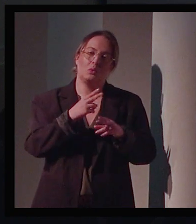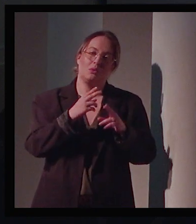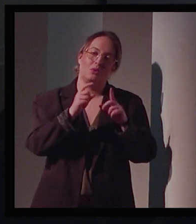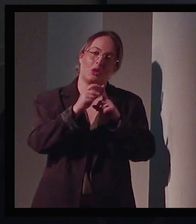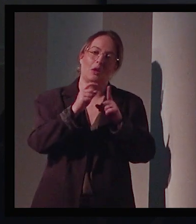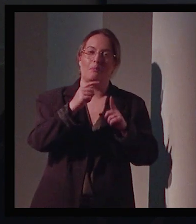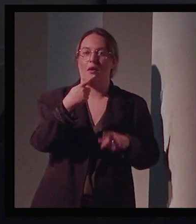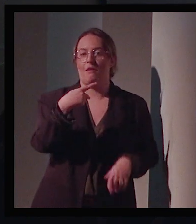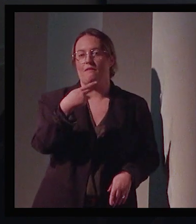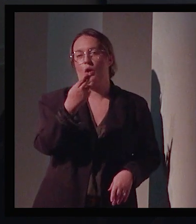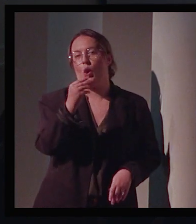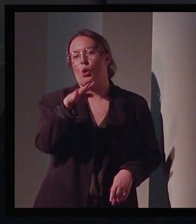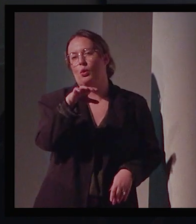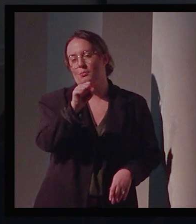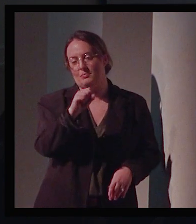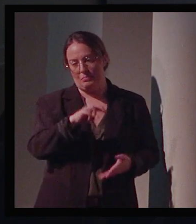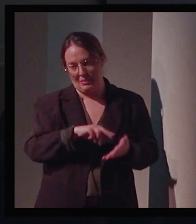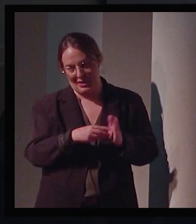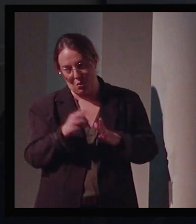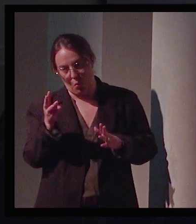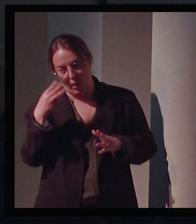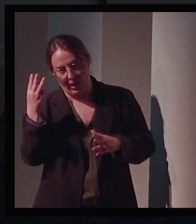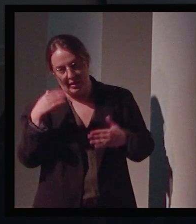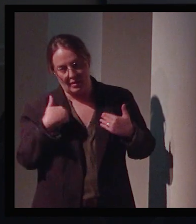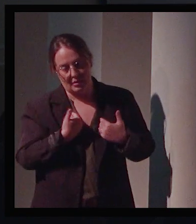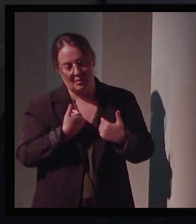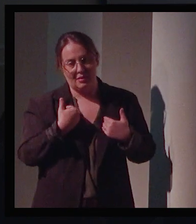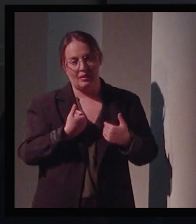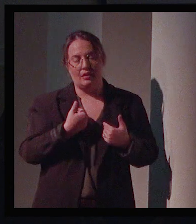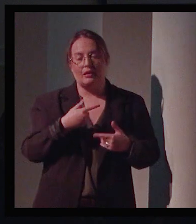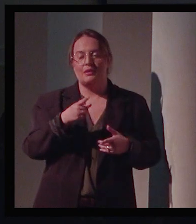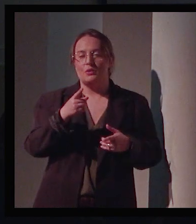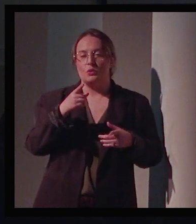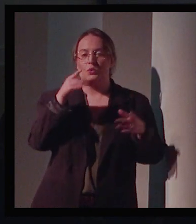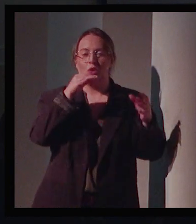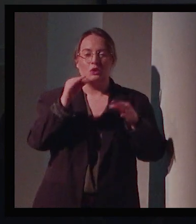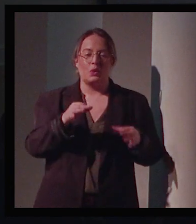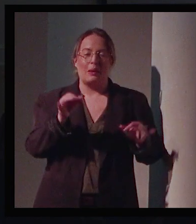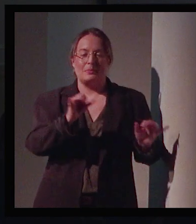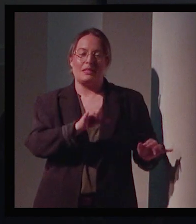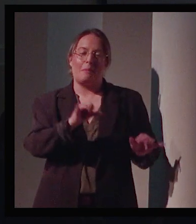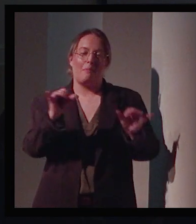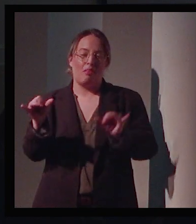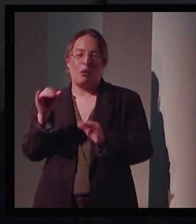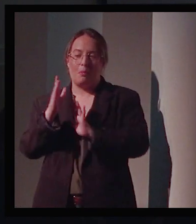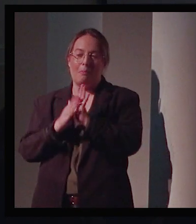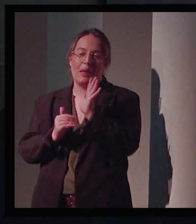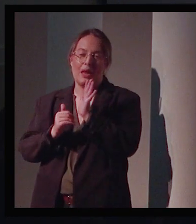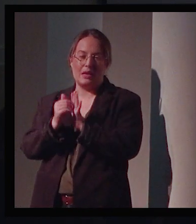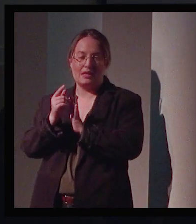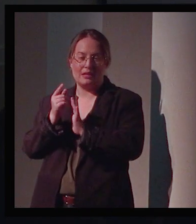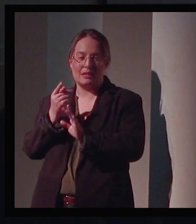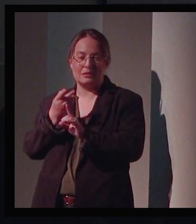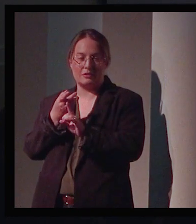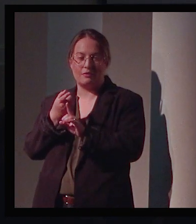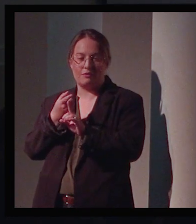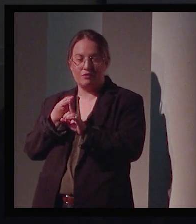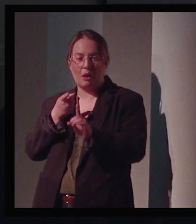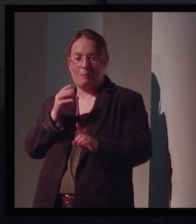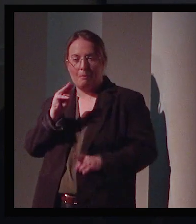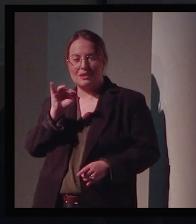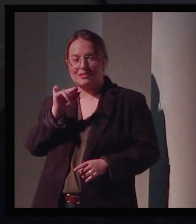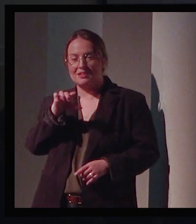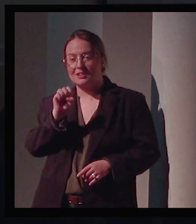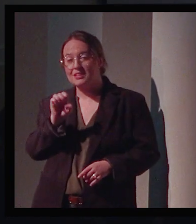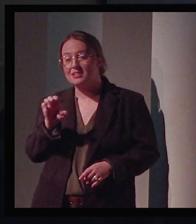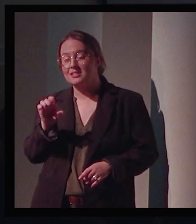wild beasts, to describe similar paintings by Matisse. The artists themselves never really used that term, but André Durand, who